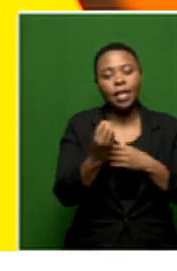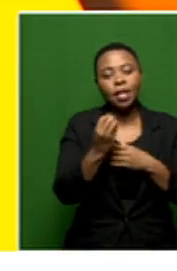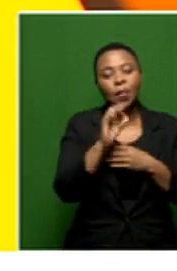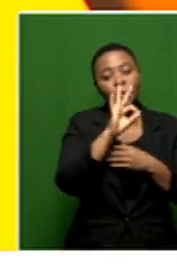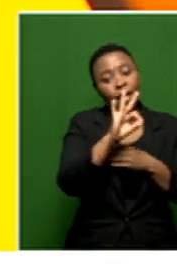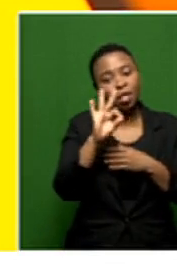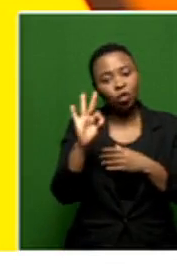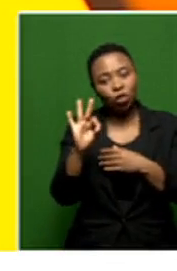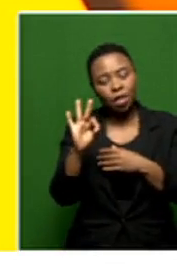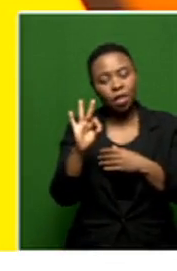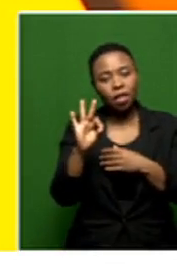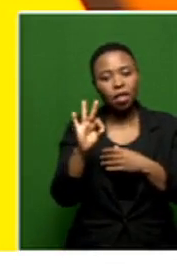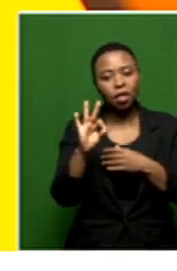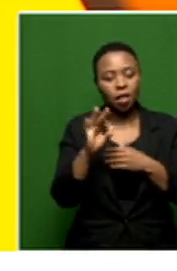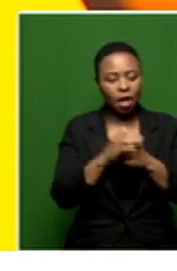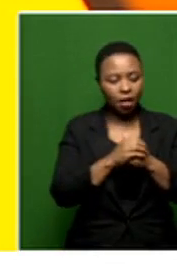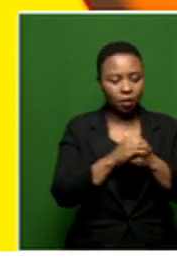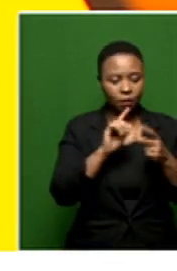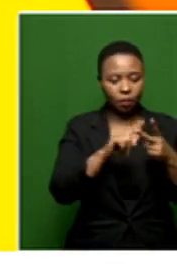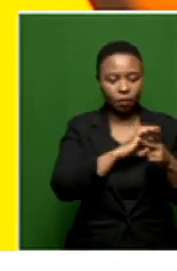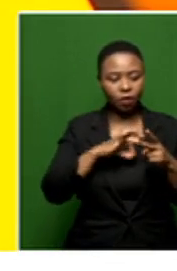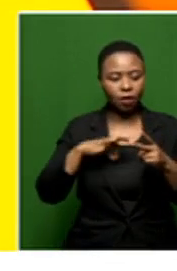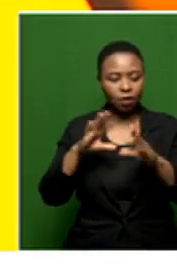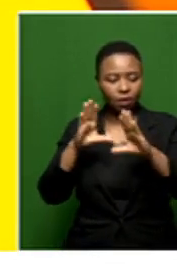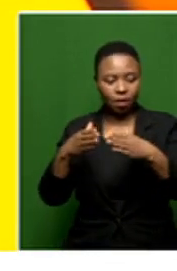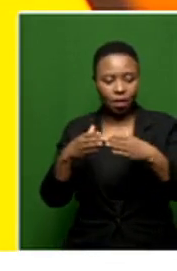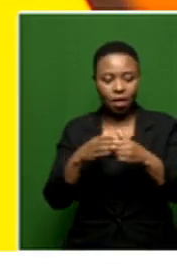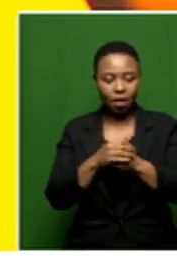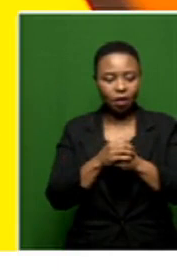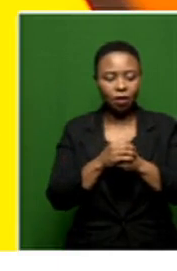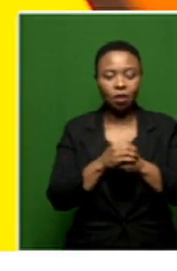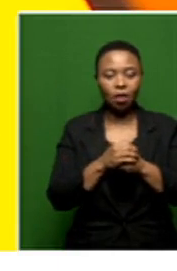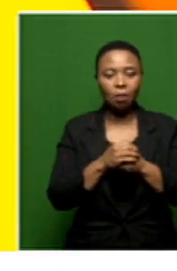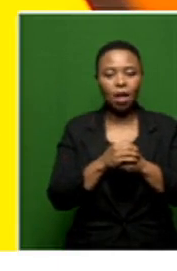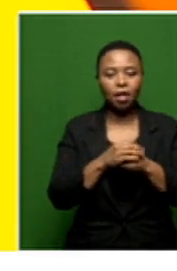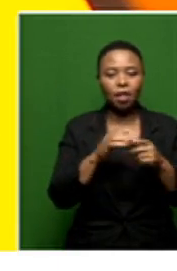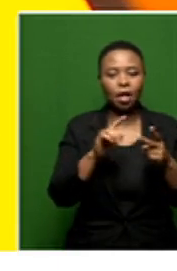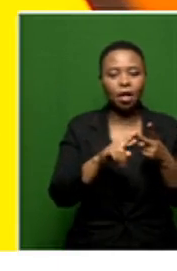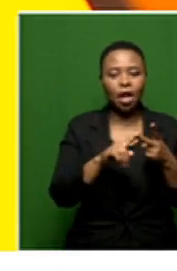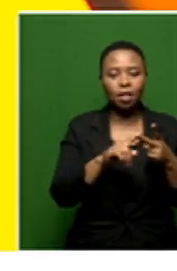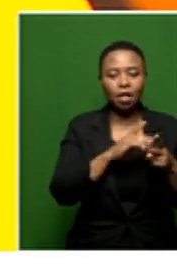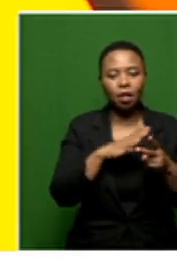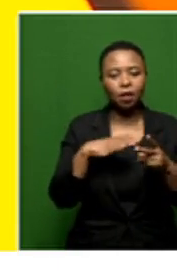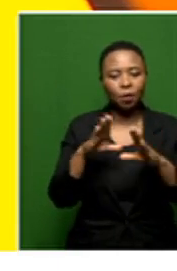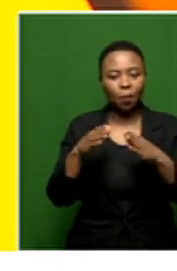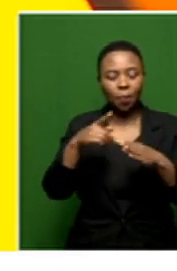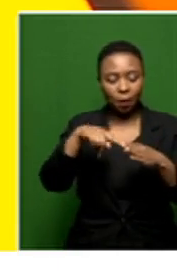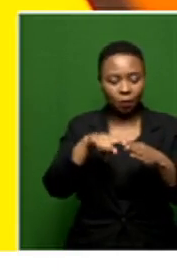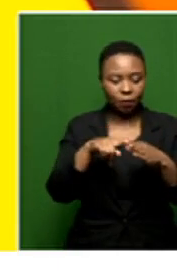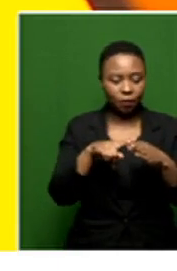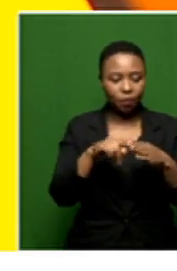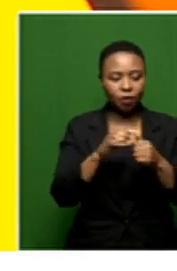33 hung councils. Thus far, and then we still have a long way to go. We've got almost 32 that are